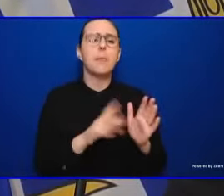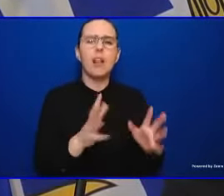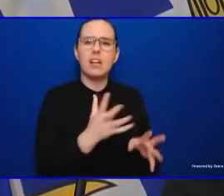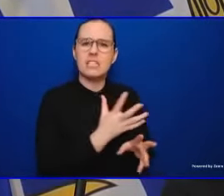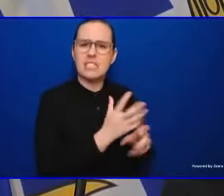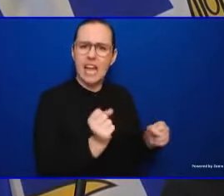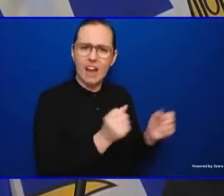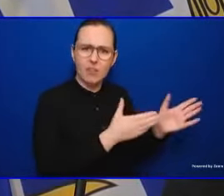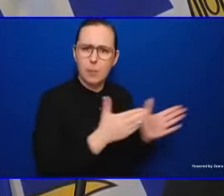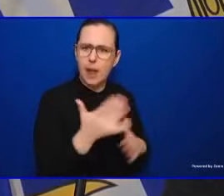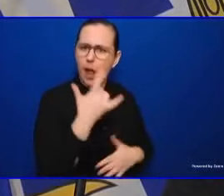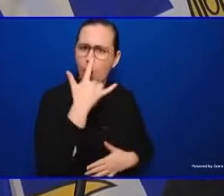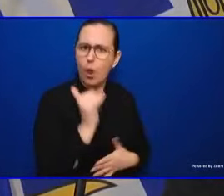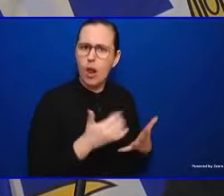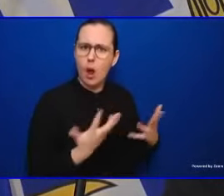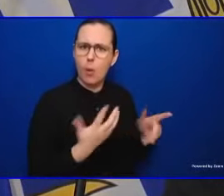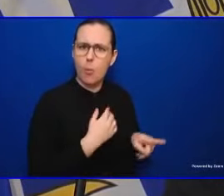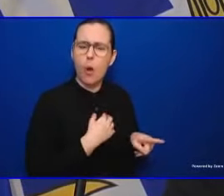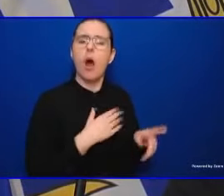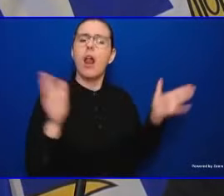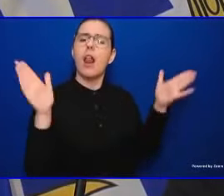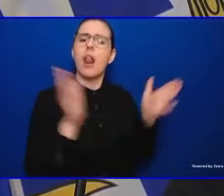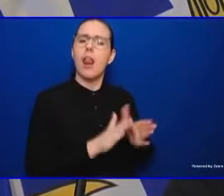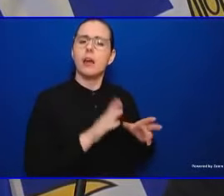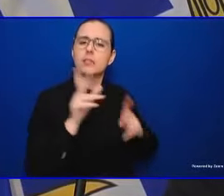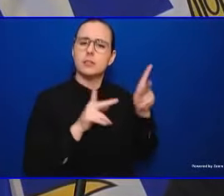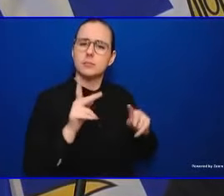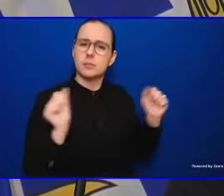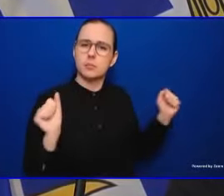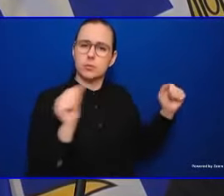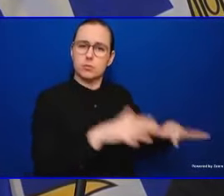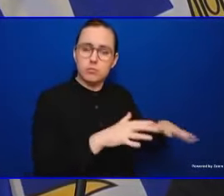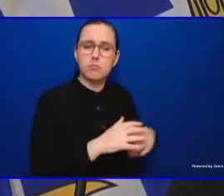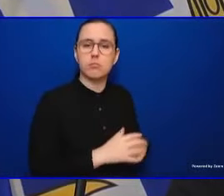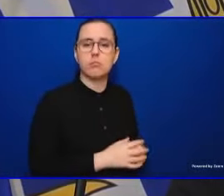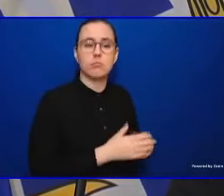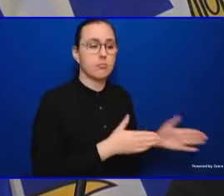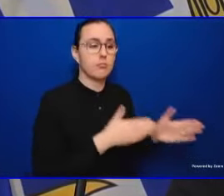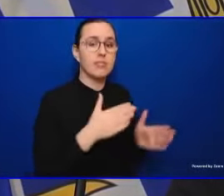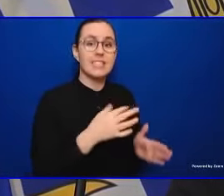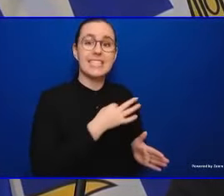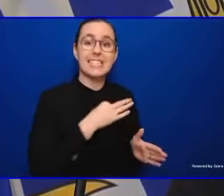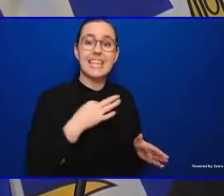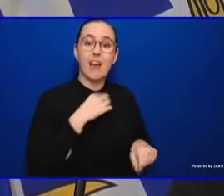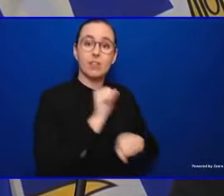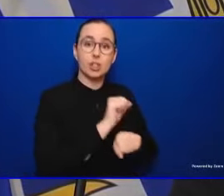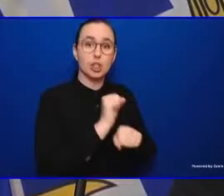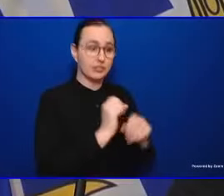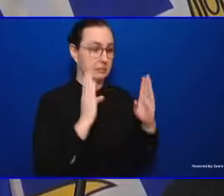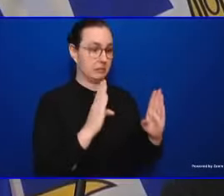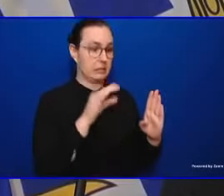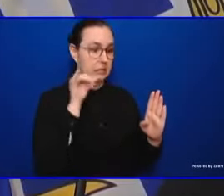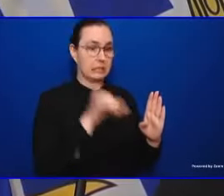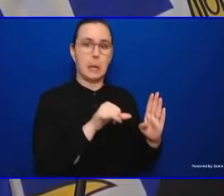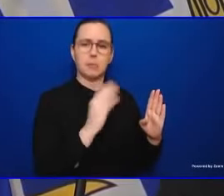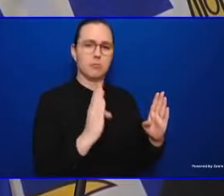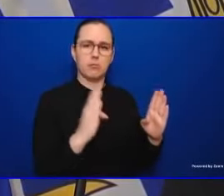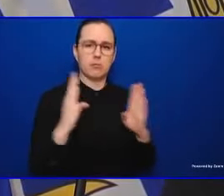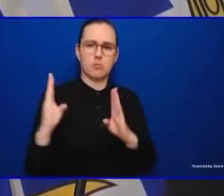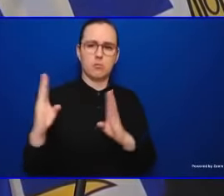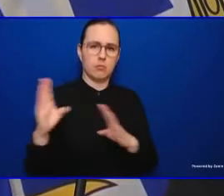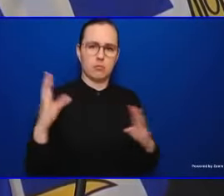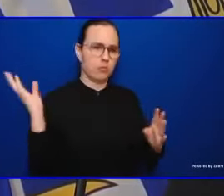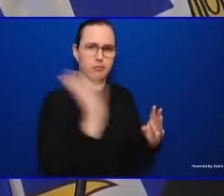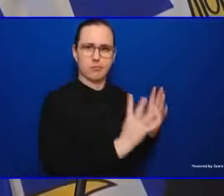be, working from home if that's possible, and facilitating workers staying home if they are ill. These are the